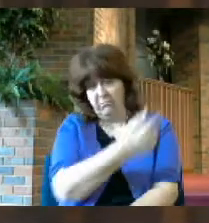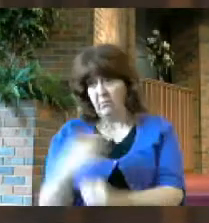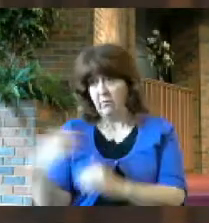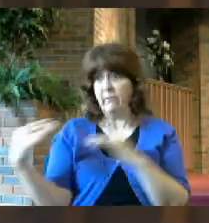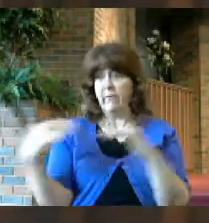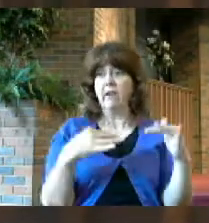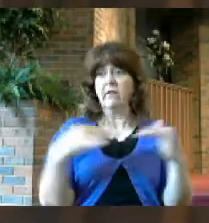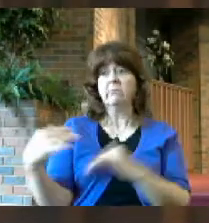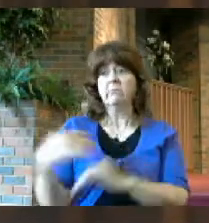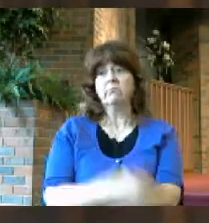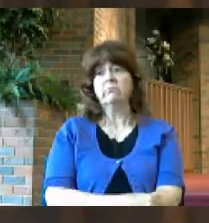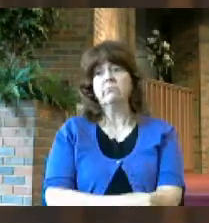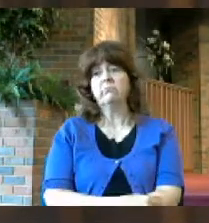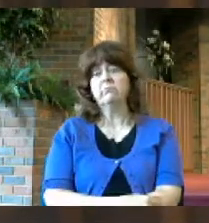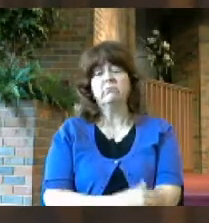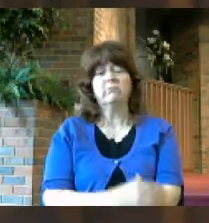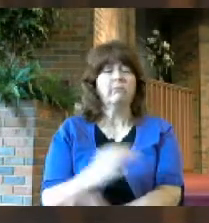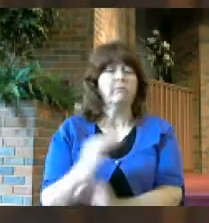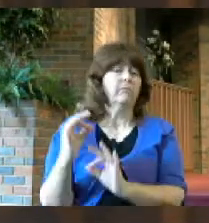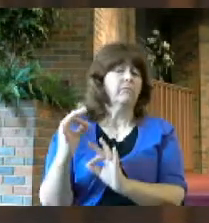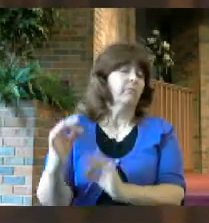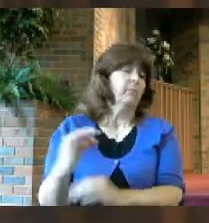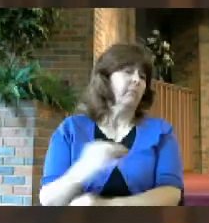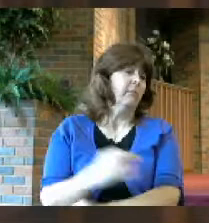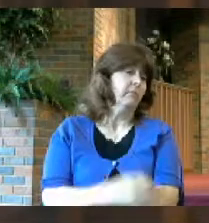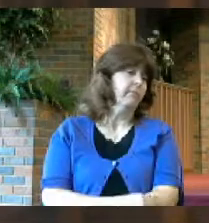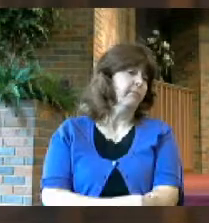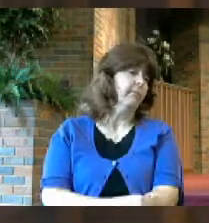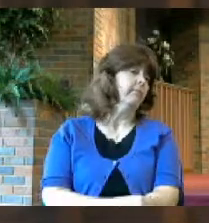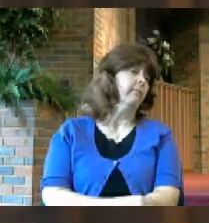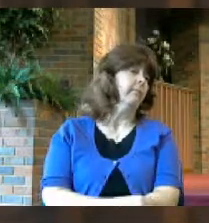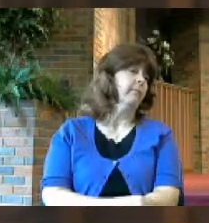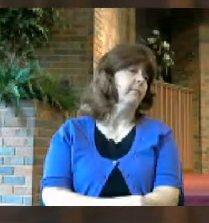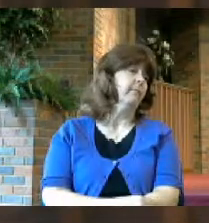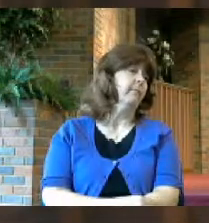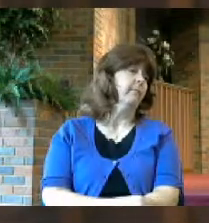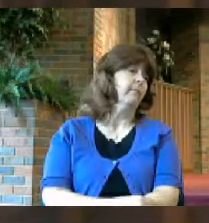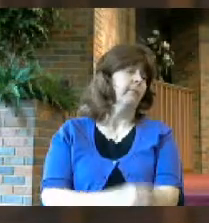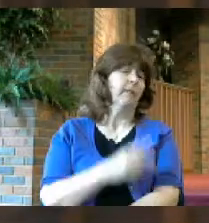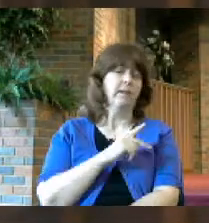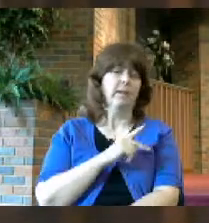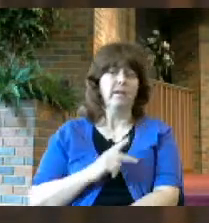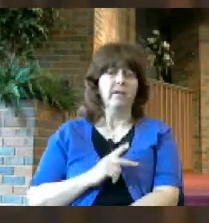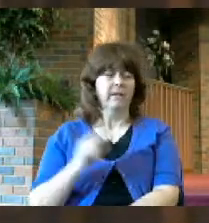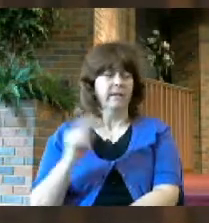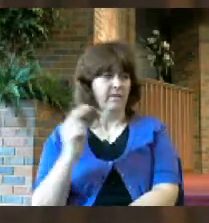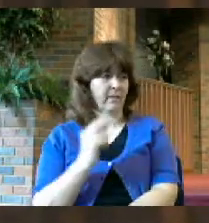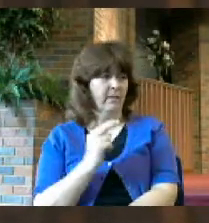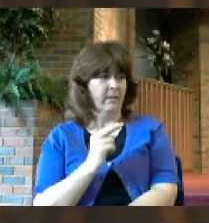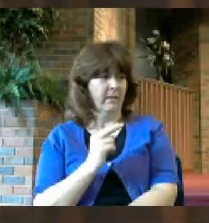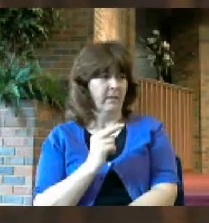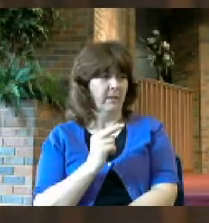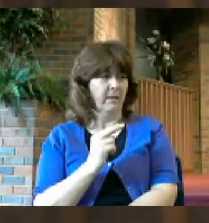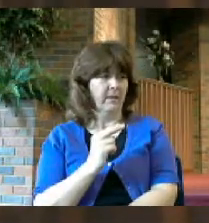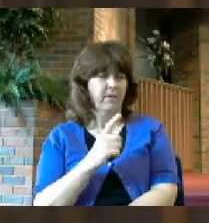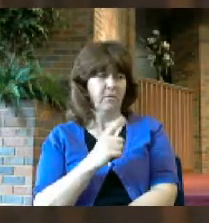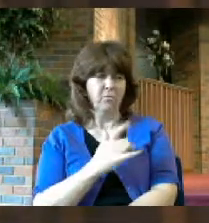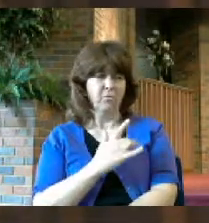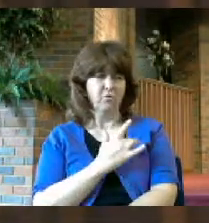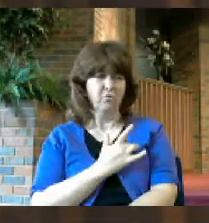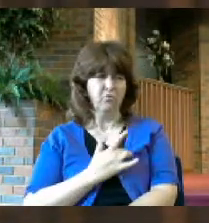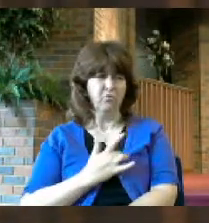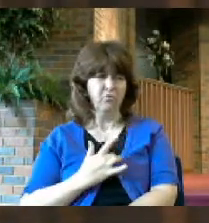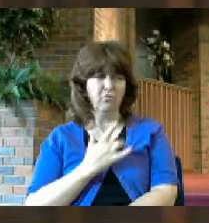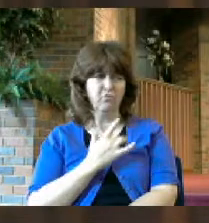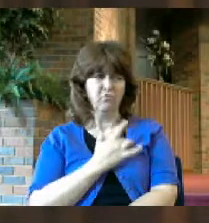It'll all be well for you." And Ahab says, "How many times should I make you swear to tell me the truth?"